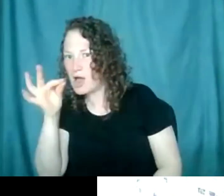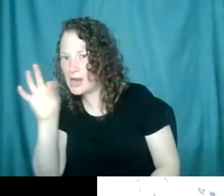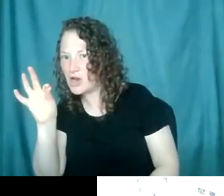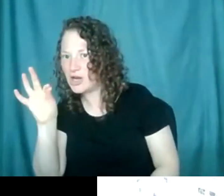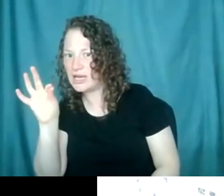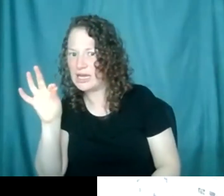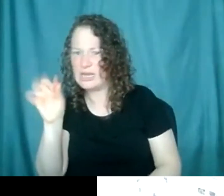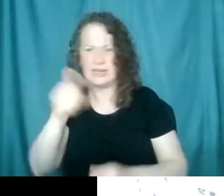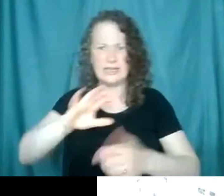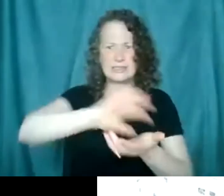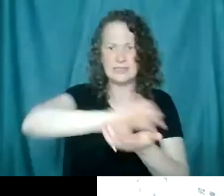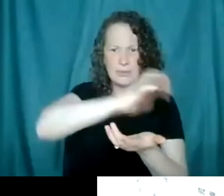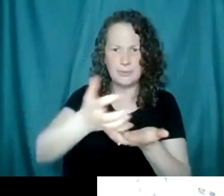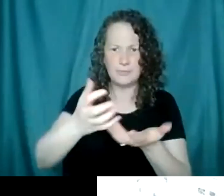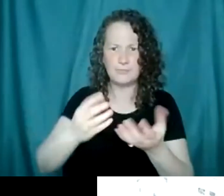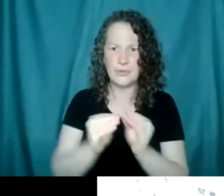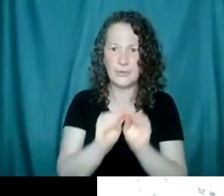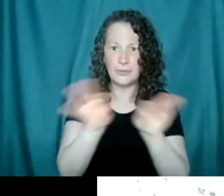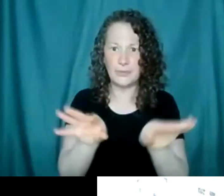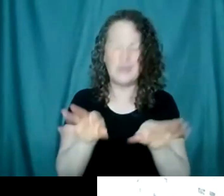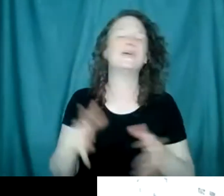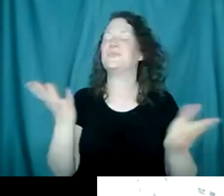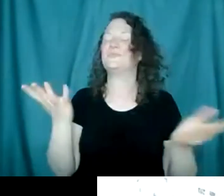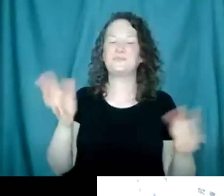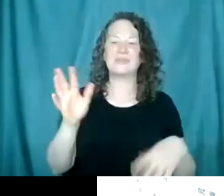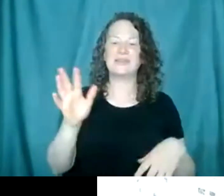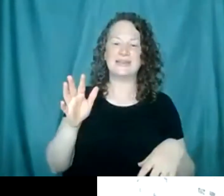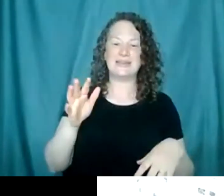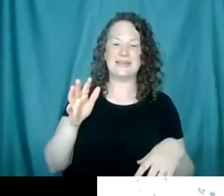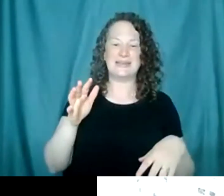like a bush. So like there's also those like